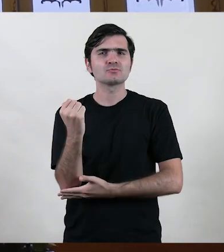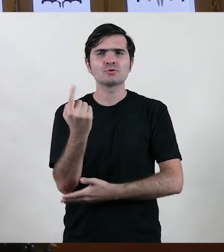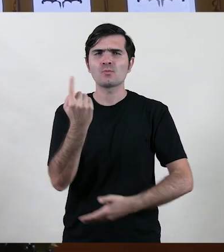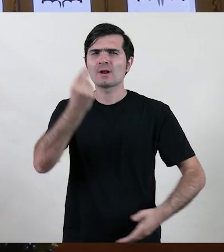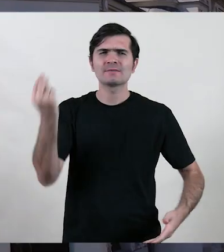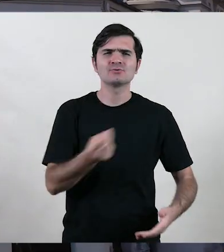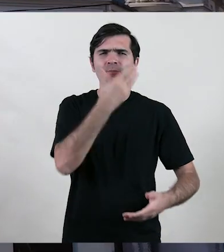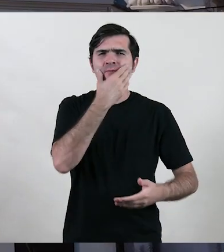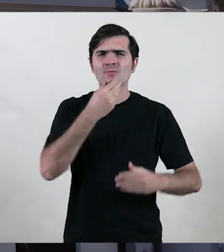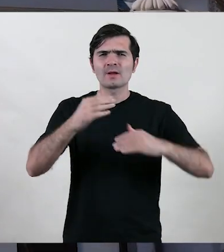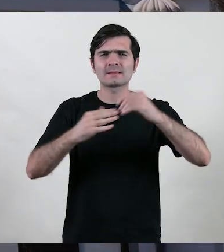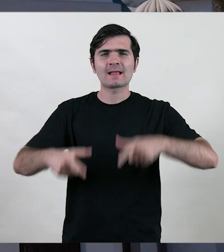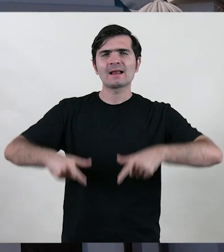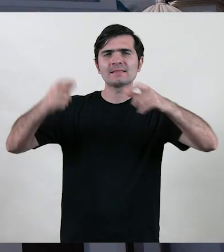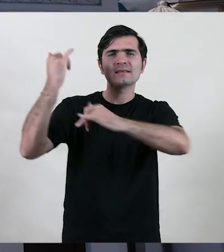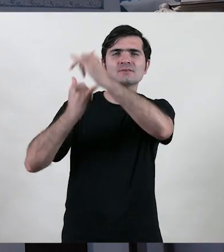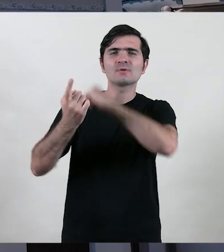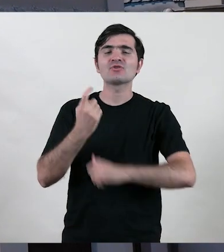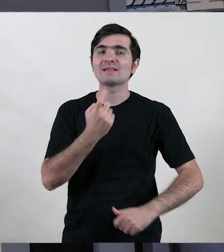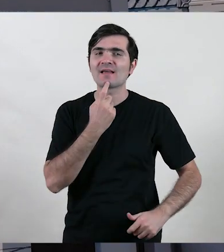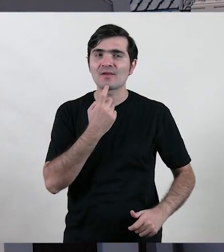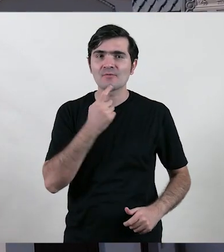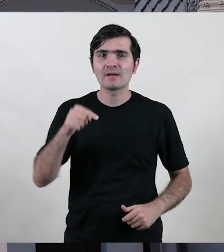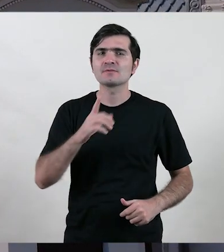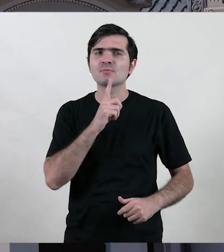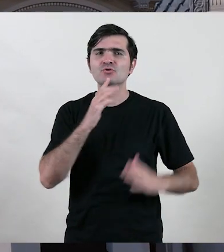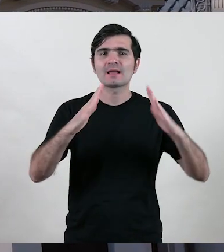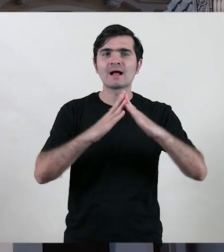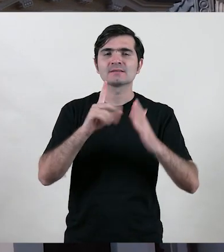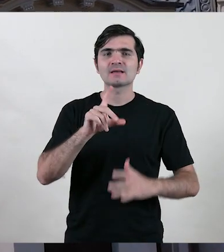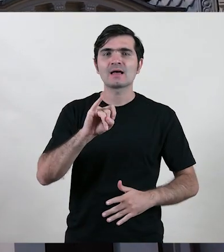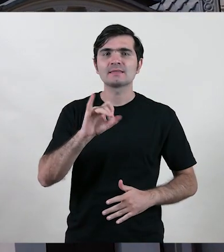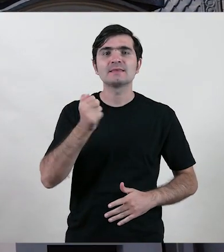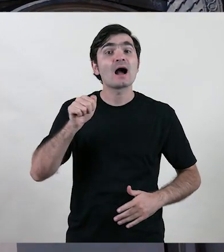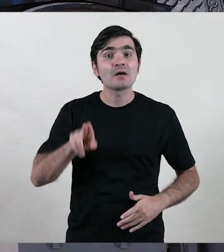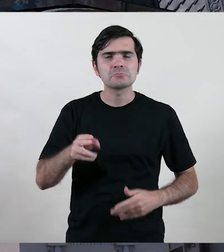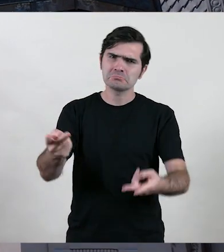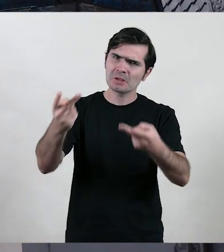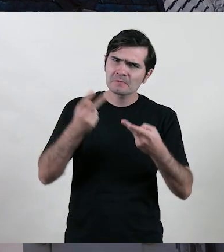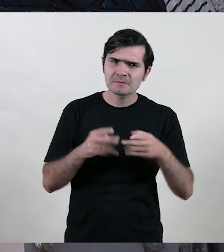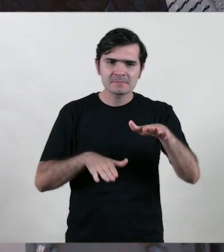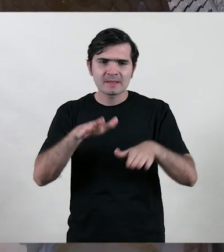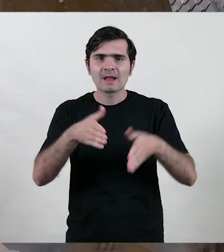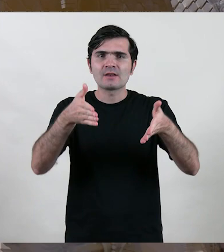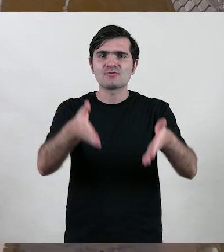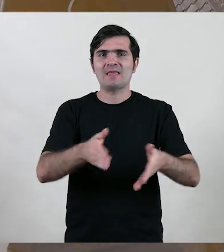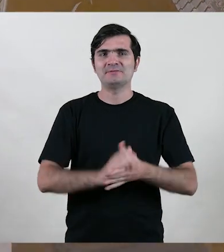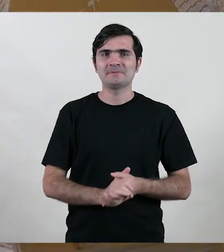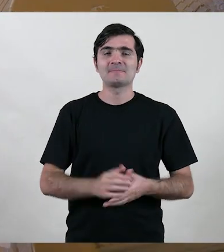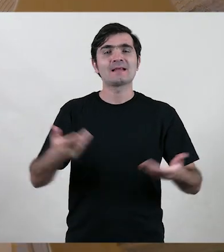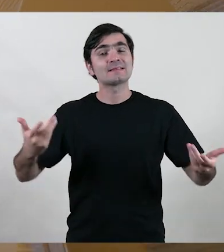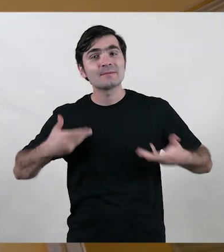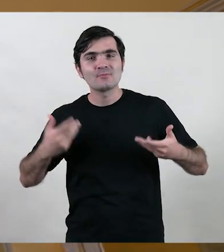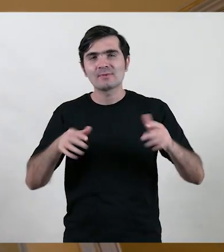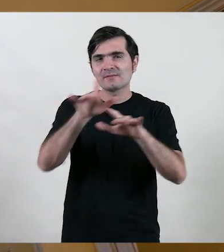most beautiful historical buildings, the Dianu House. I invite you to cross its threshold and enjoy the